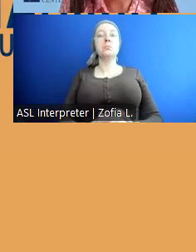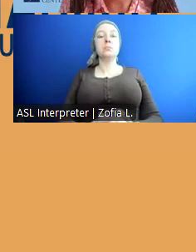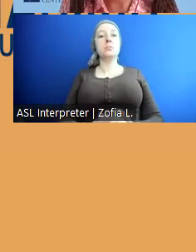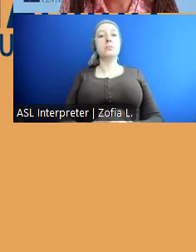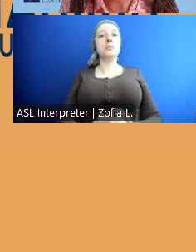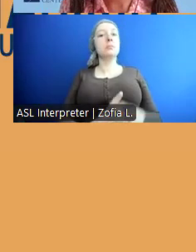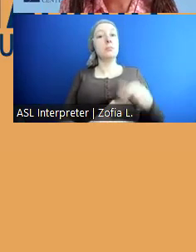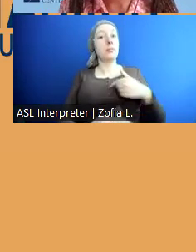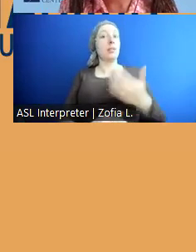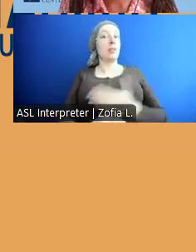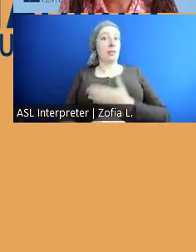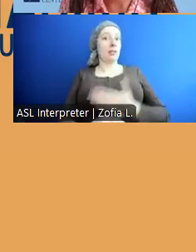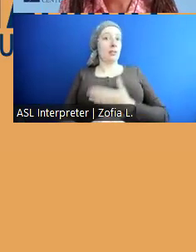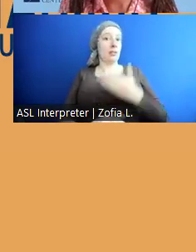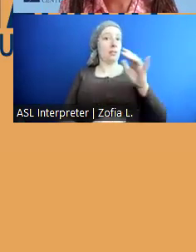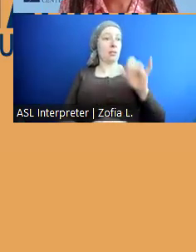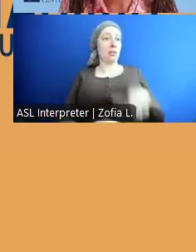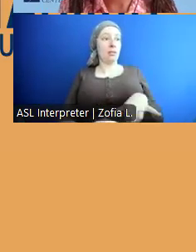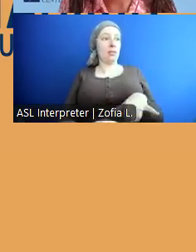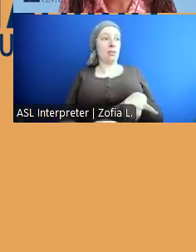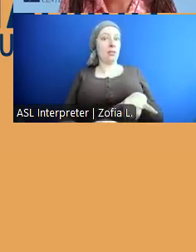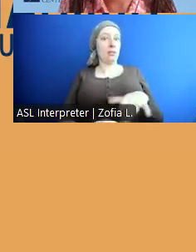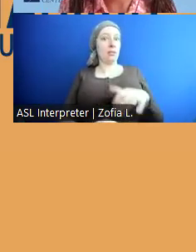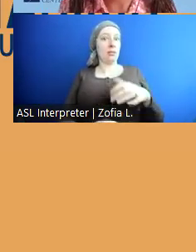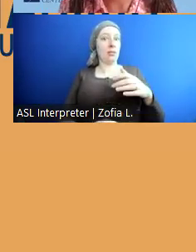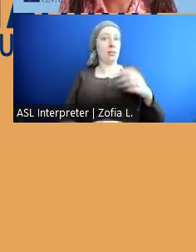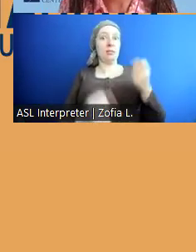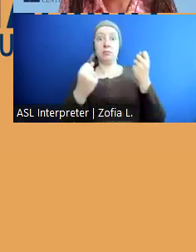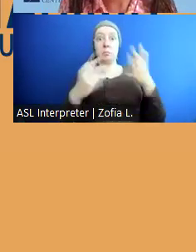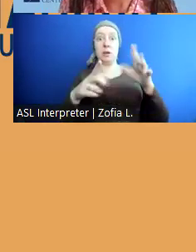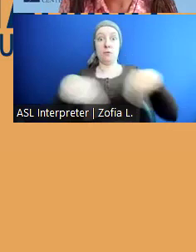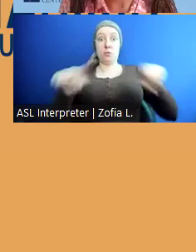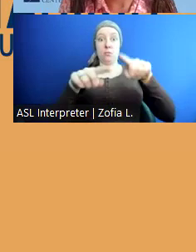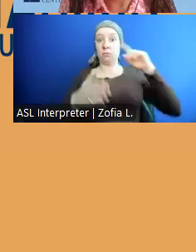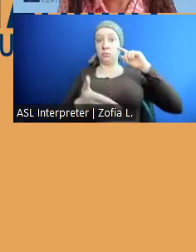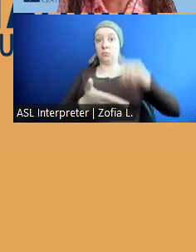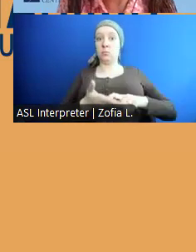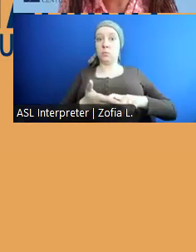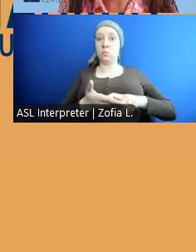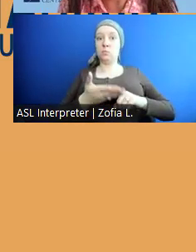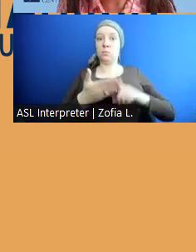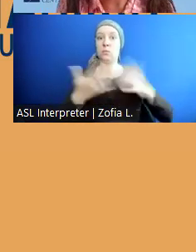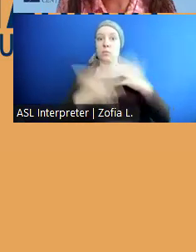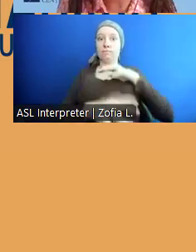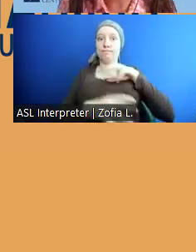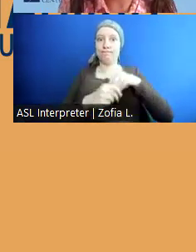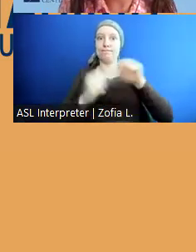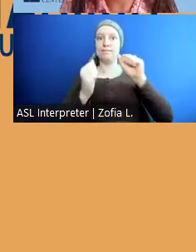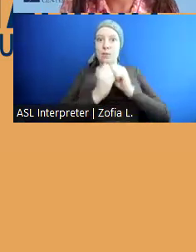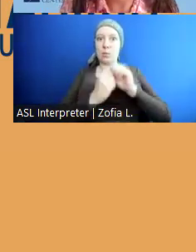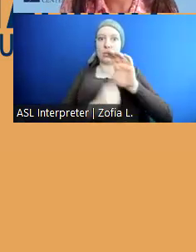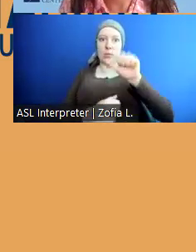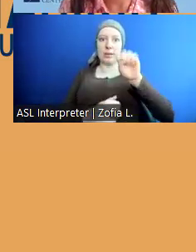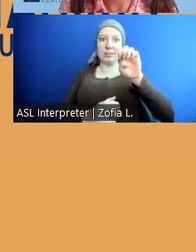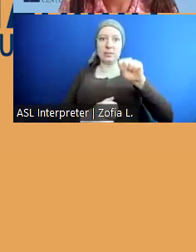I'm glad that there's a large group that are recognizing these dynamics within their